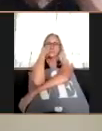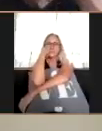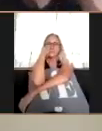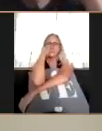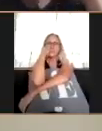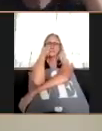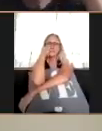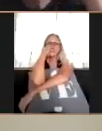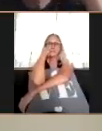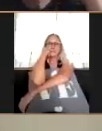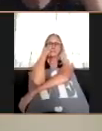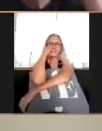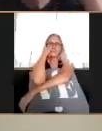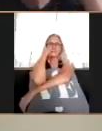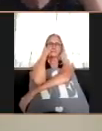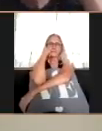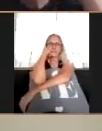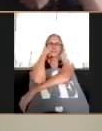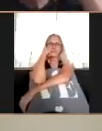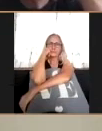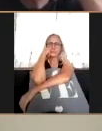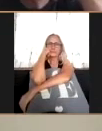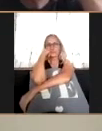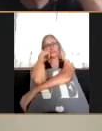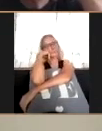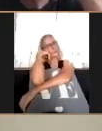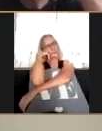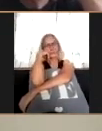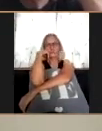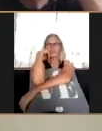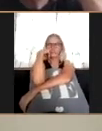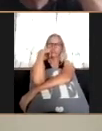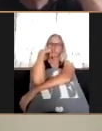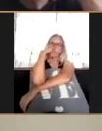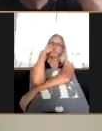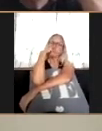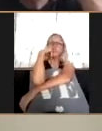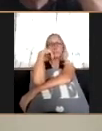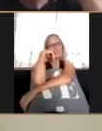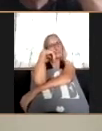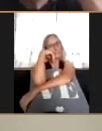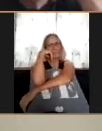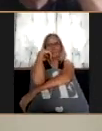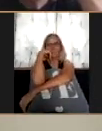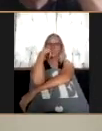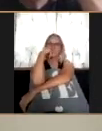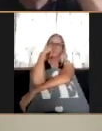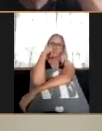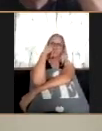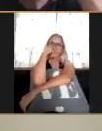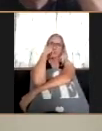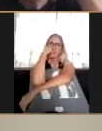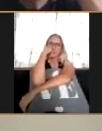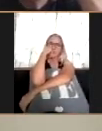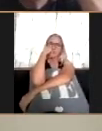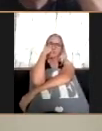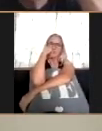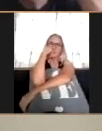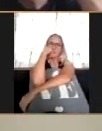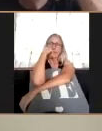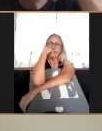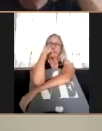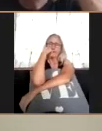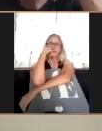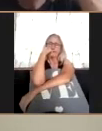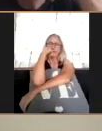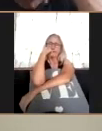about a sea turtle. And I wanted to watch this turtle, what it does as soon as it came